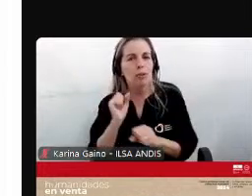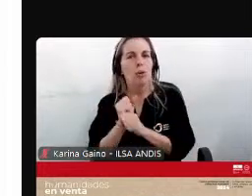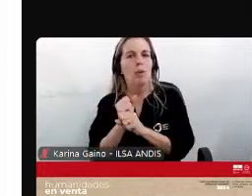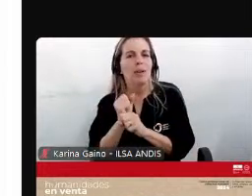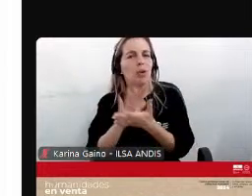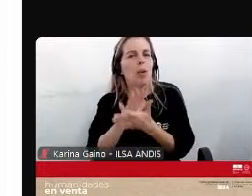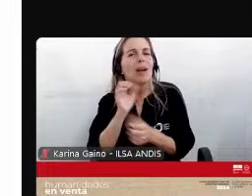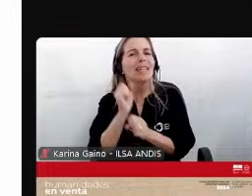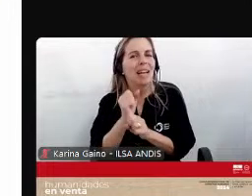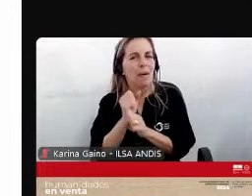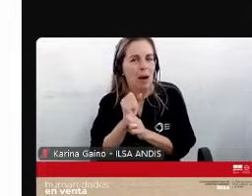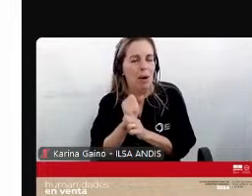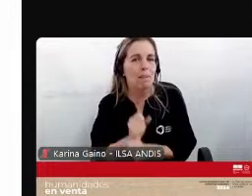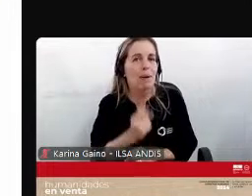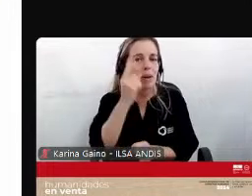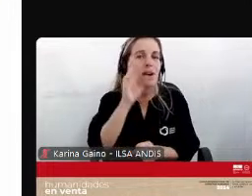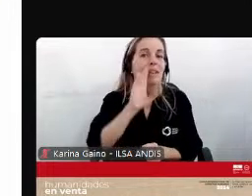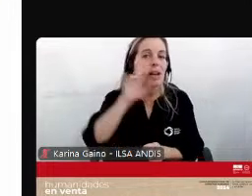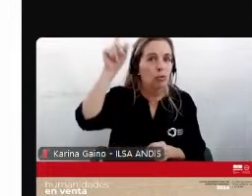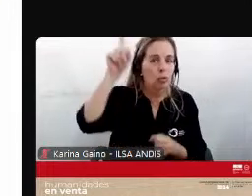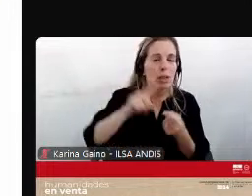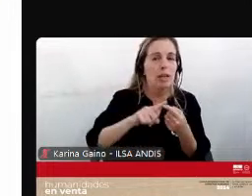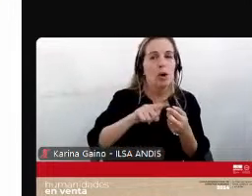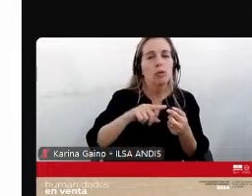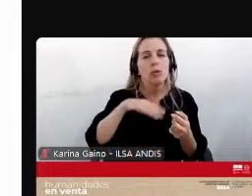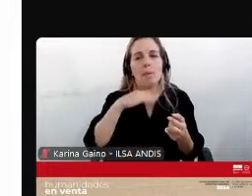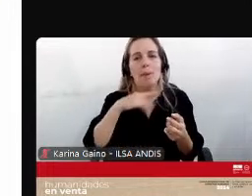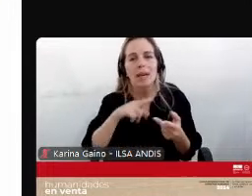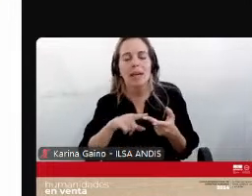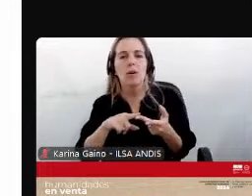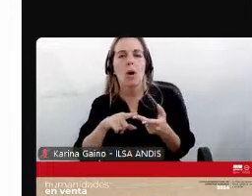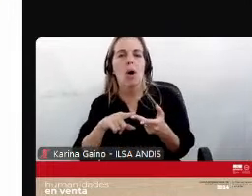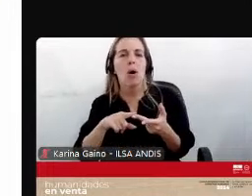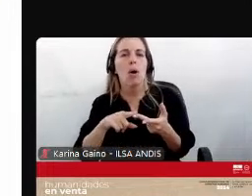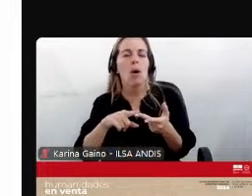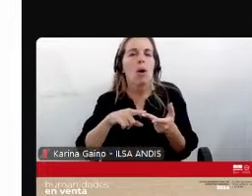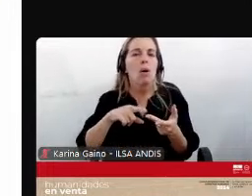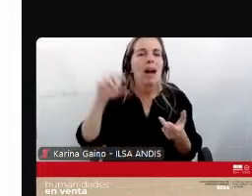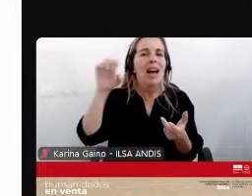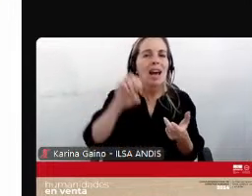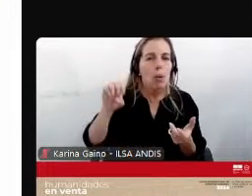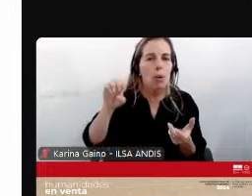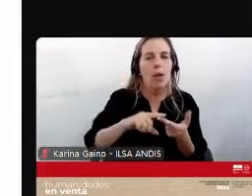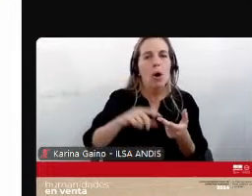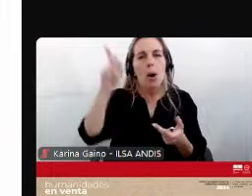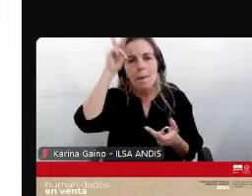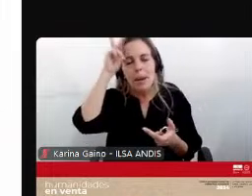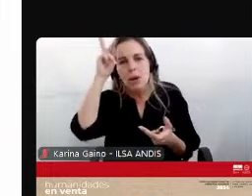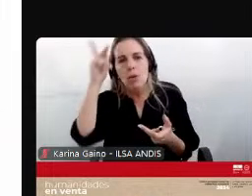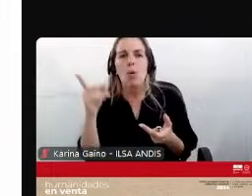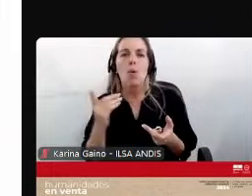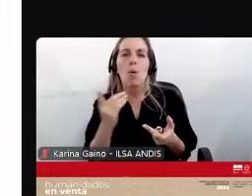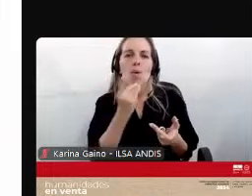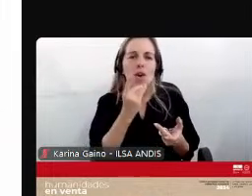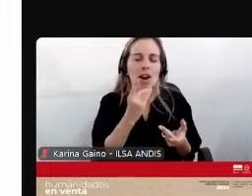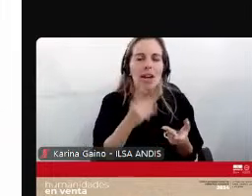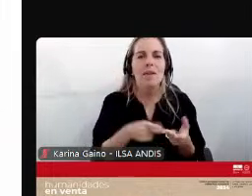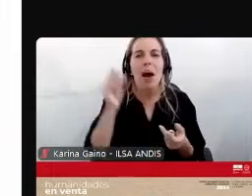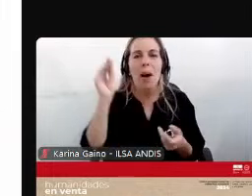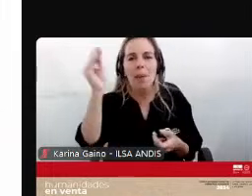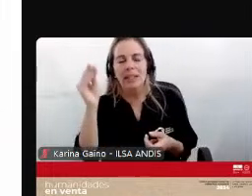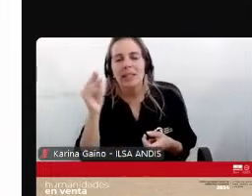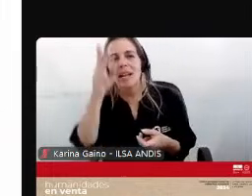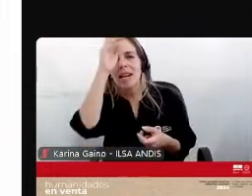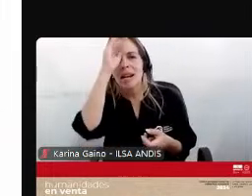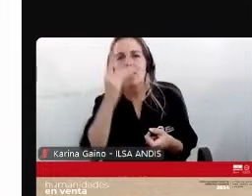Mexico, Guatemala, Honduras, Colombia, Ecuador, Peru, Bolivia, Brazil, and the Dominican Republic. And